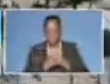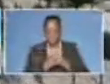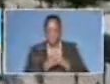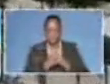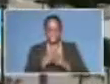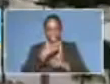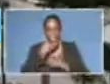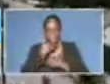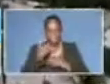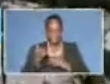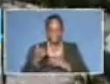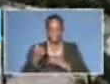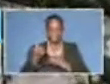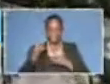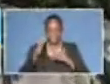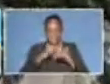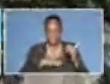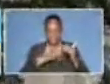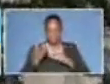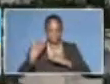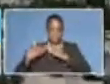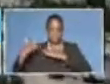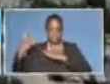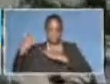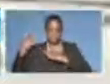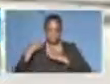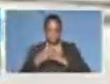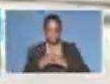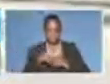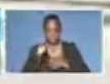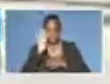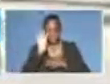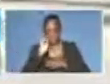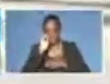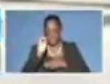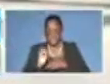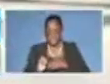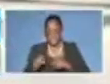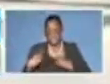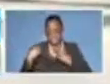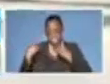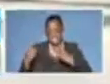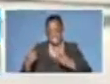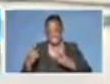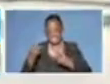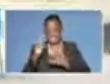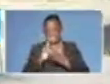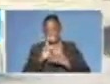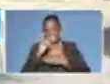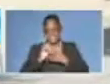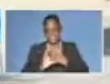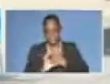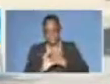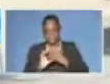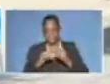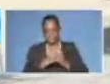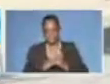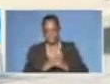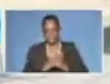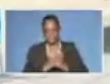the pre-pandemic highs by an average of 40% since December 2022.